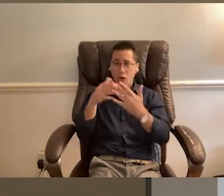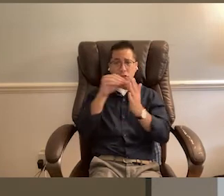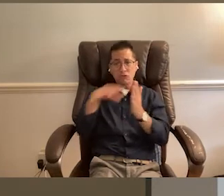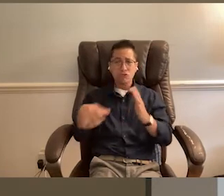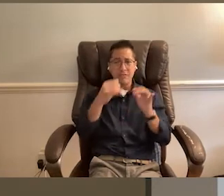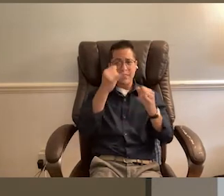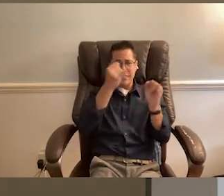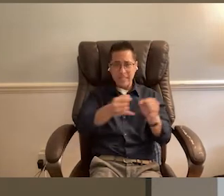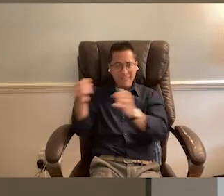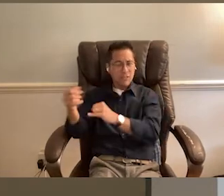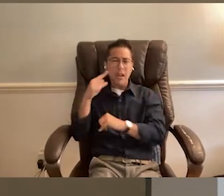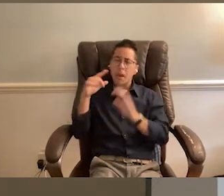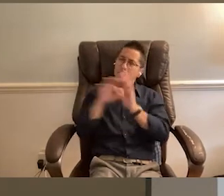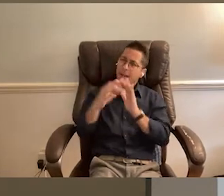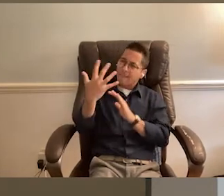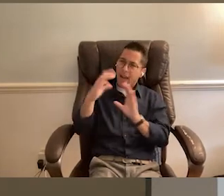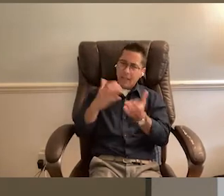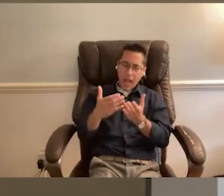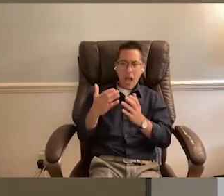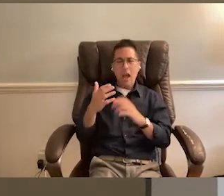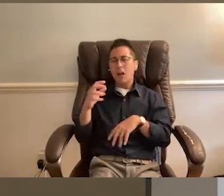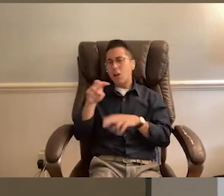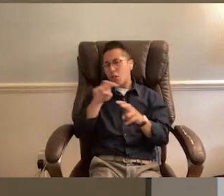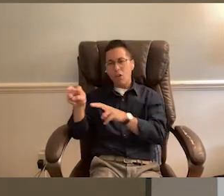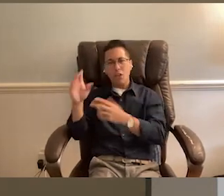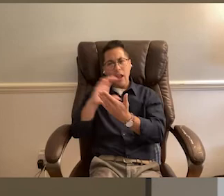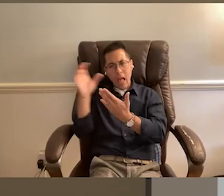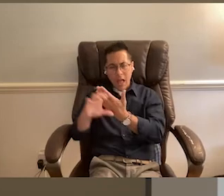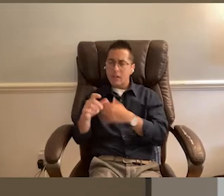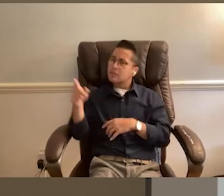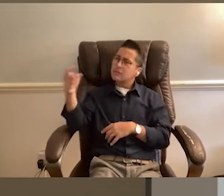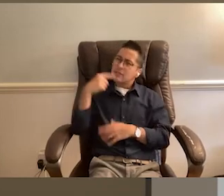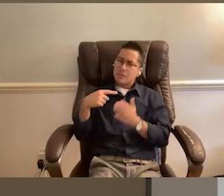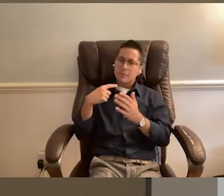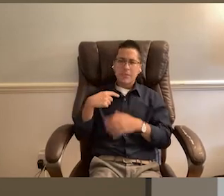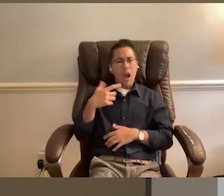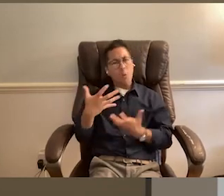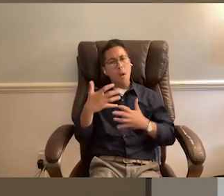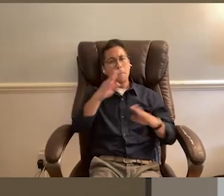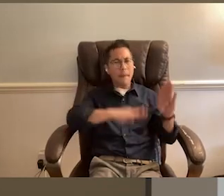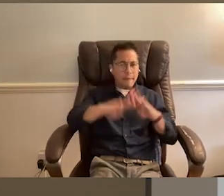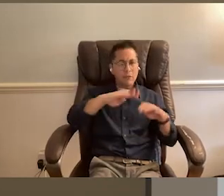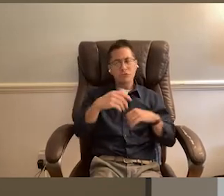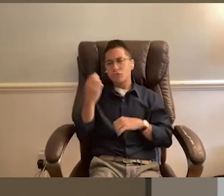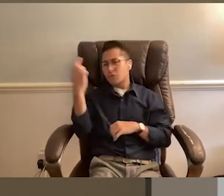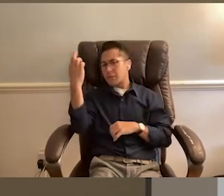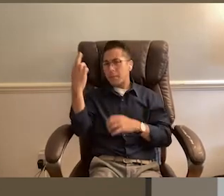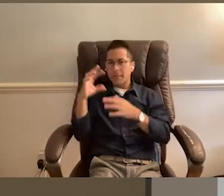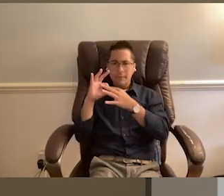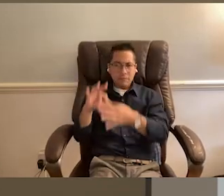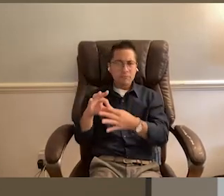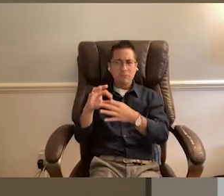just like, no. And I was like, nothing about your laptop? He's like, well, my mom told you about that. And I was like, yeah, I know, but it's your laptop, and it's in